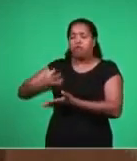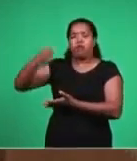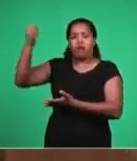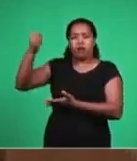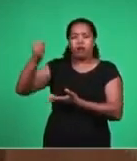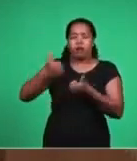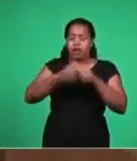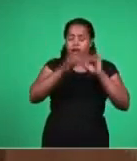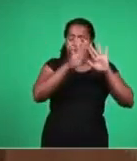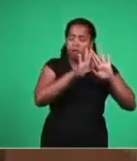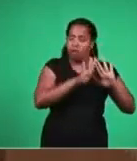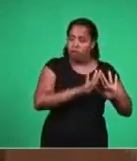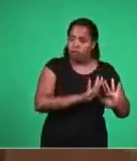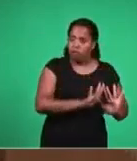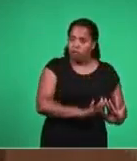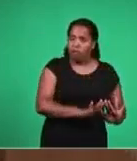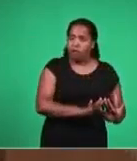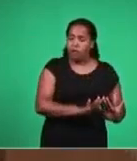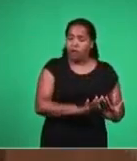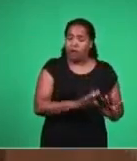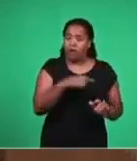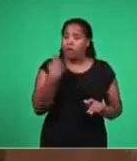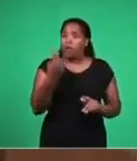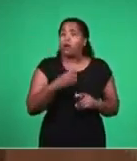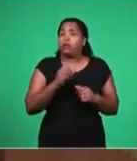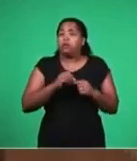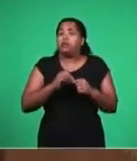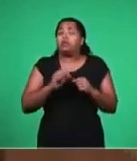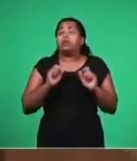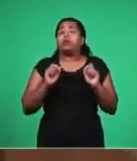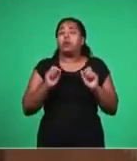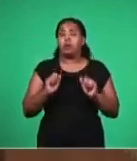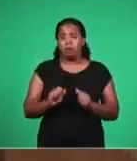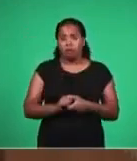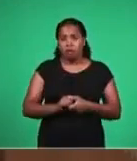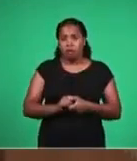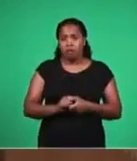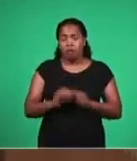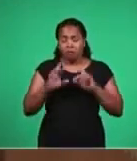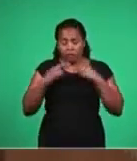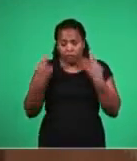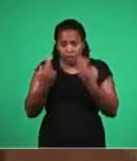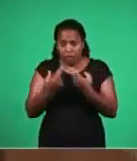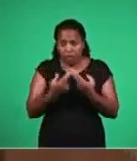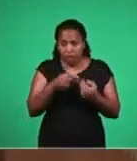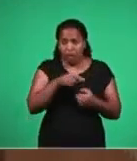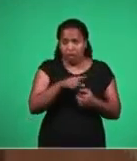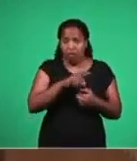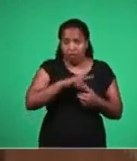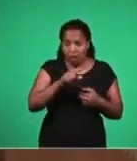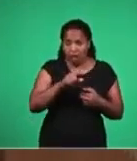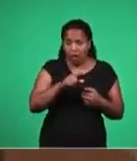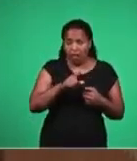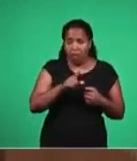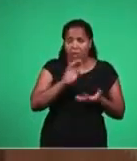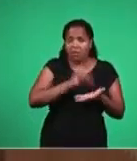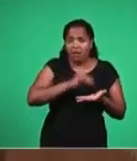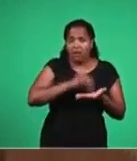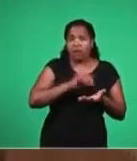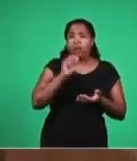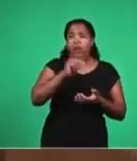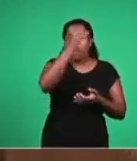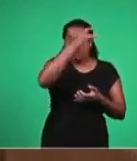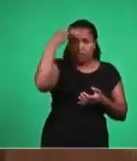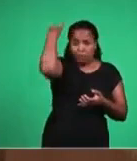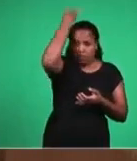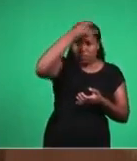And these are the noble people that are going to go. And those who stay are gonna think, oh, let's unite, let's pray to the